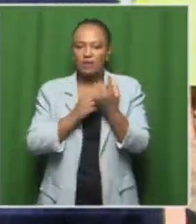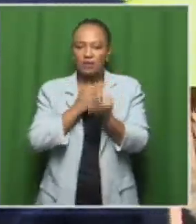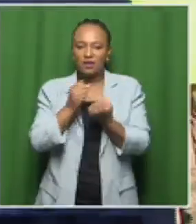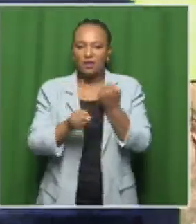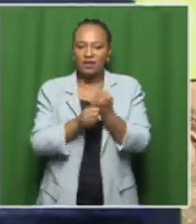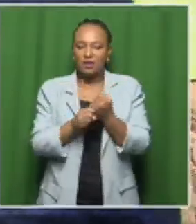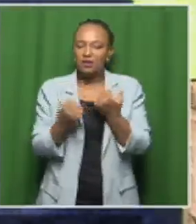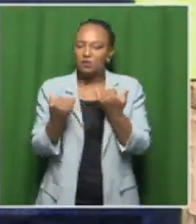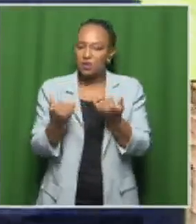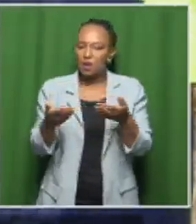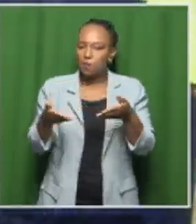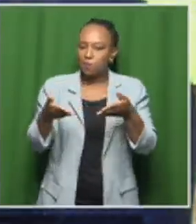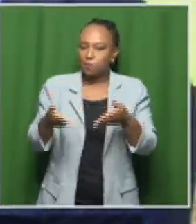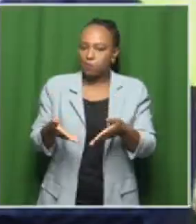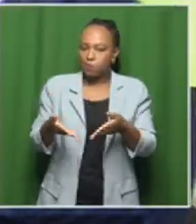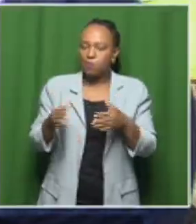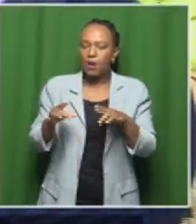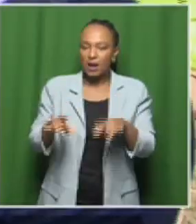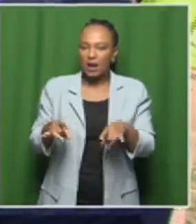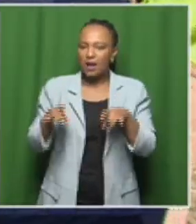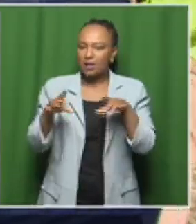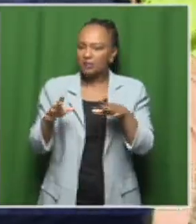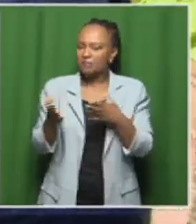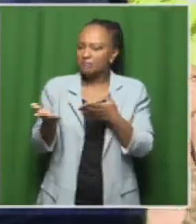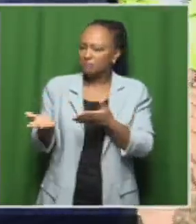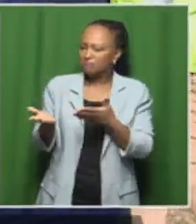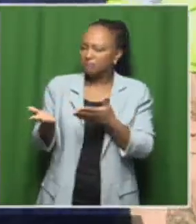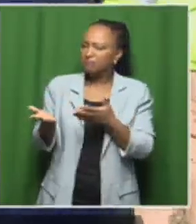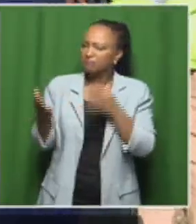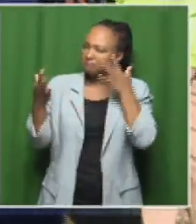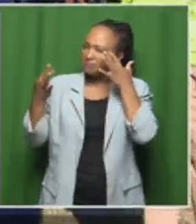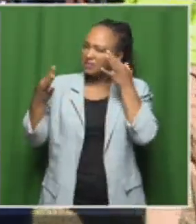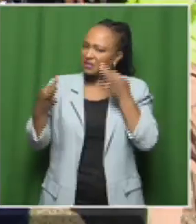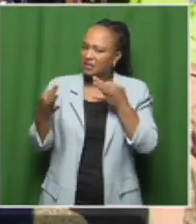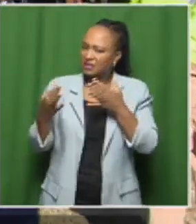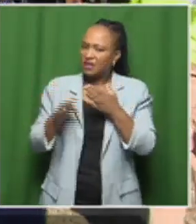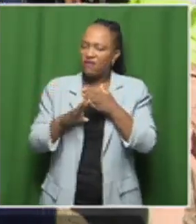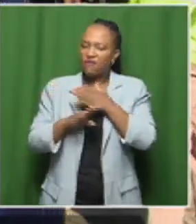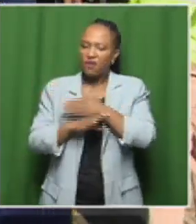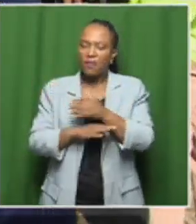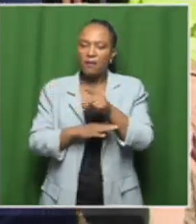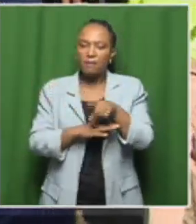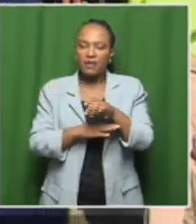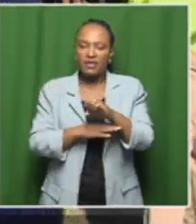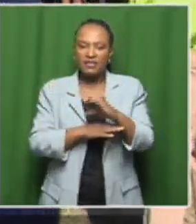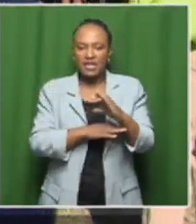here today in Khayelitsha. Just the remnants of the decision. You are a former PEC member